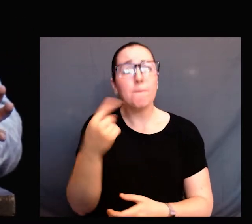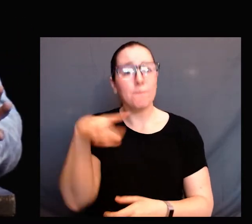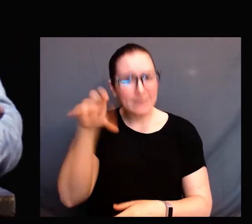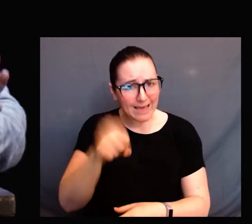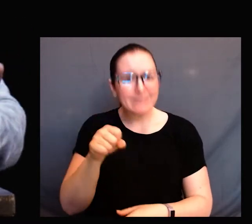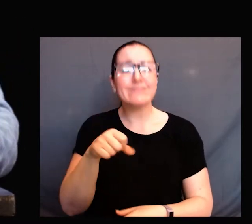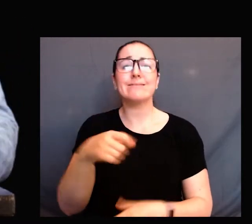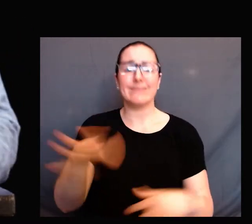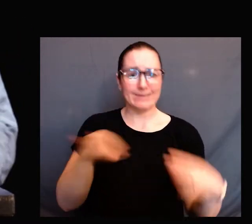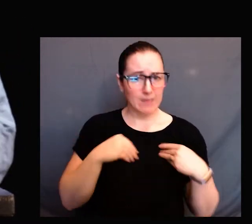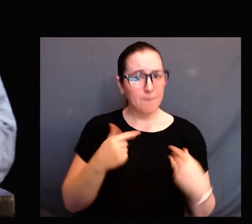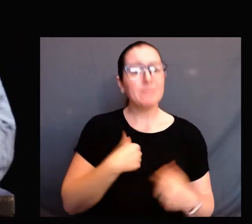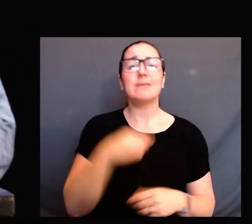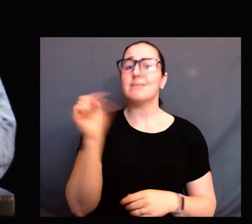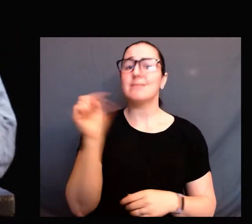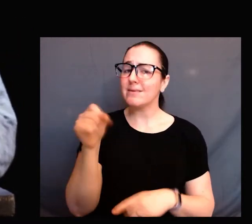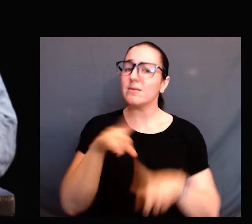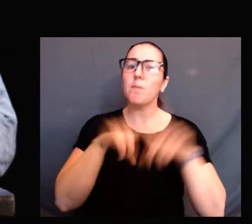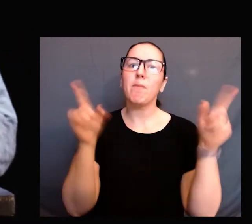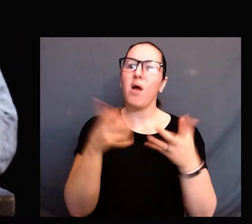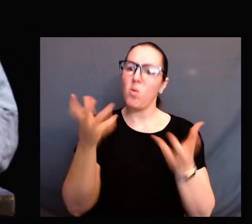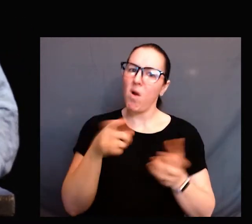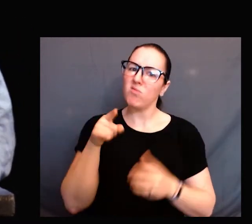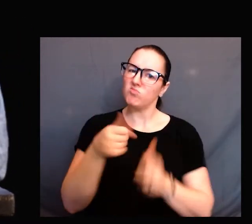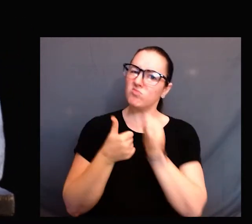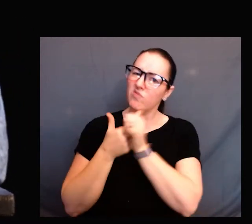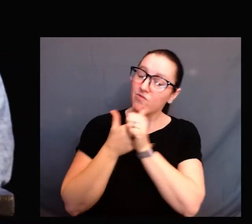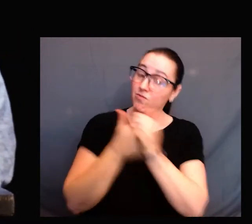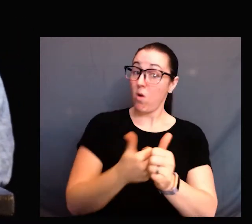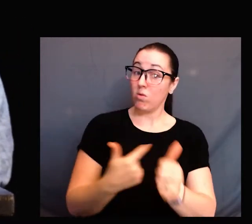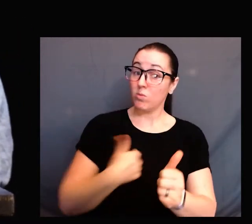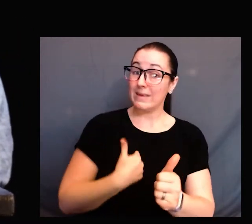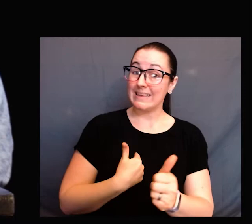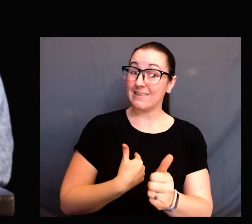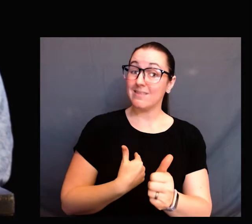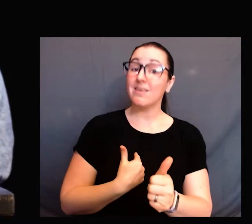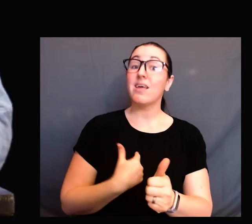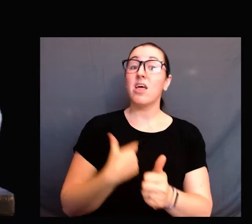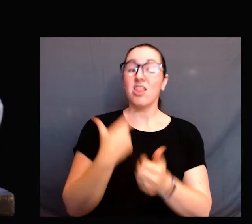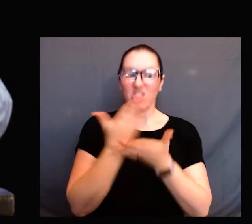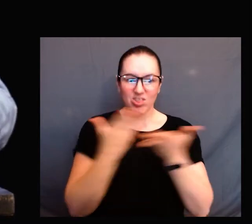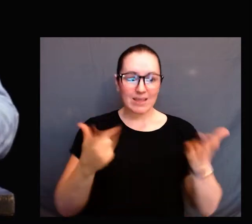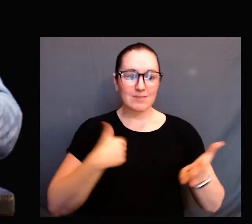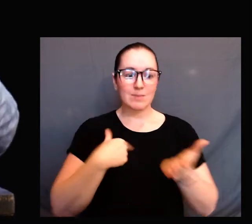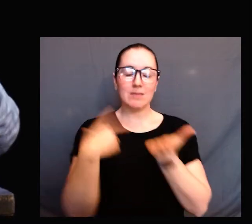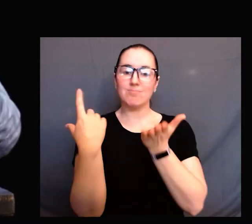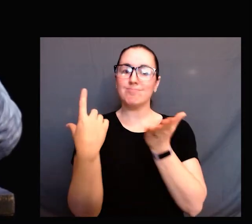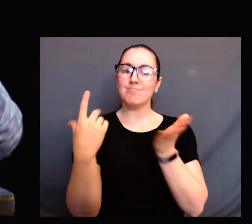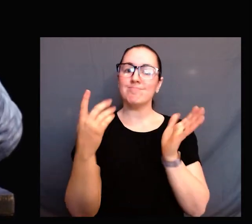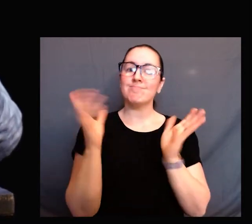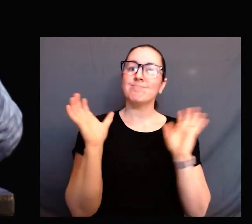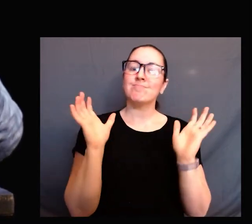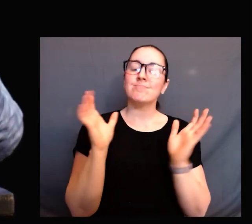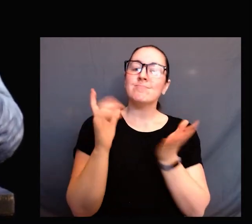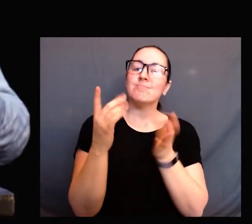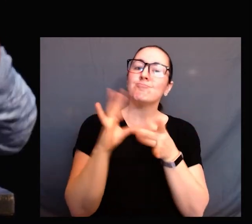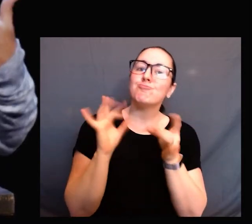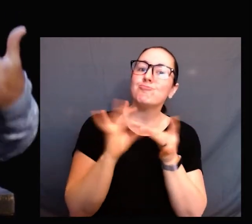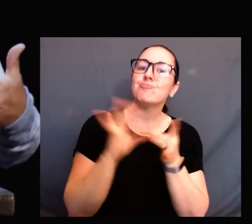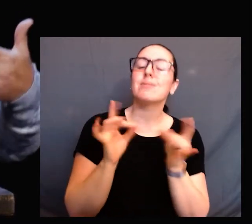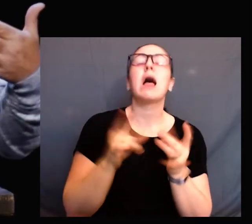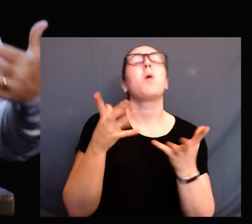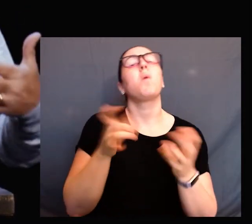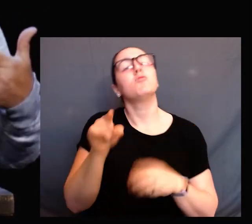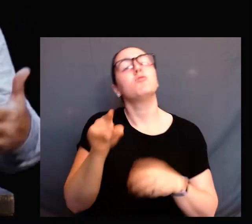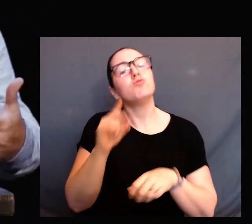come. I want you to say yes to me, but I want you to start following. I want you to take the things that I say, and I want